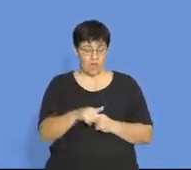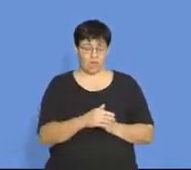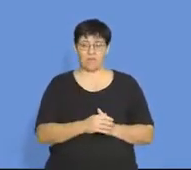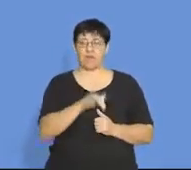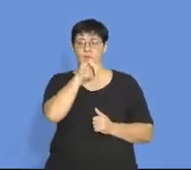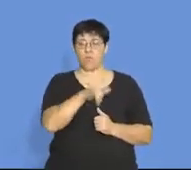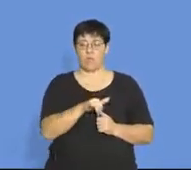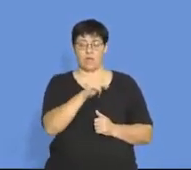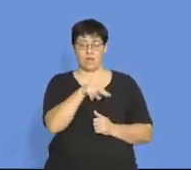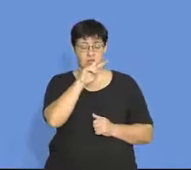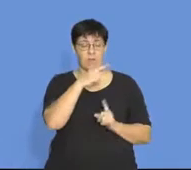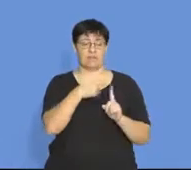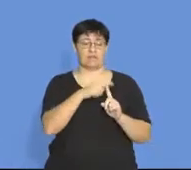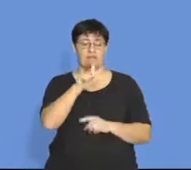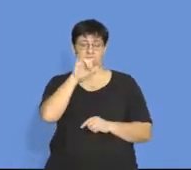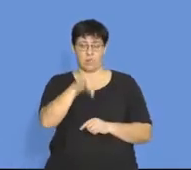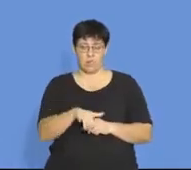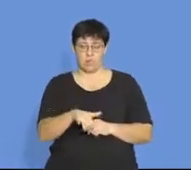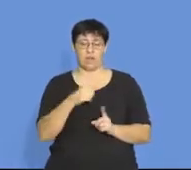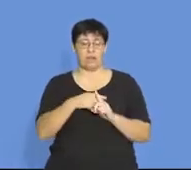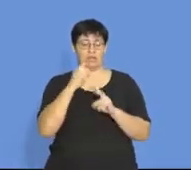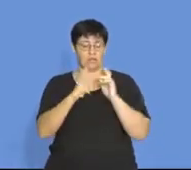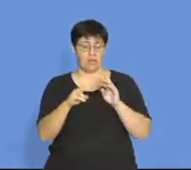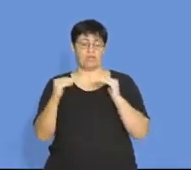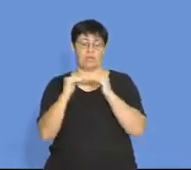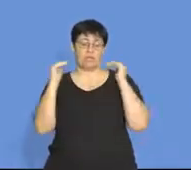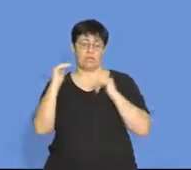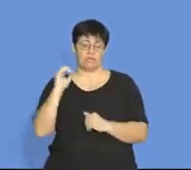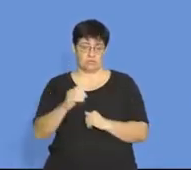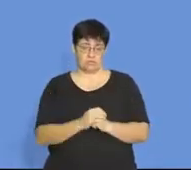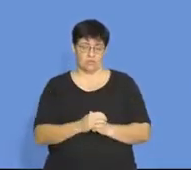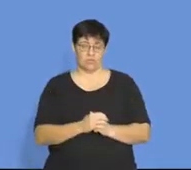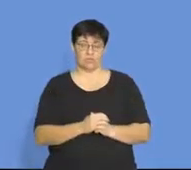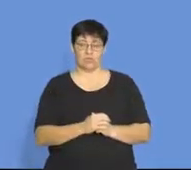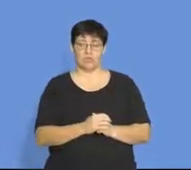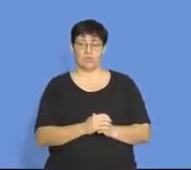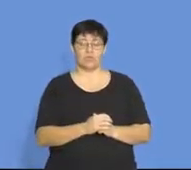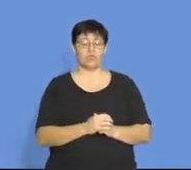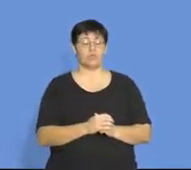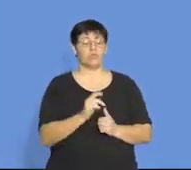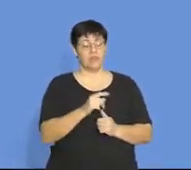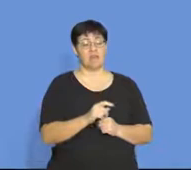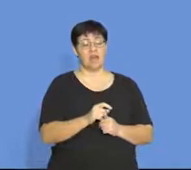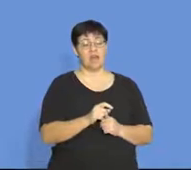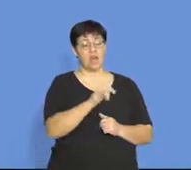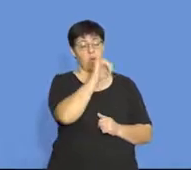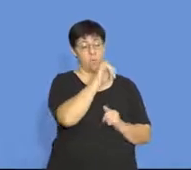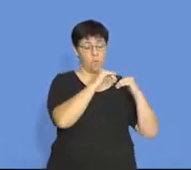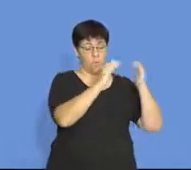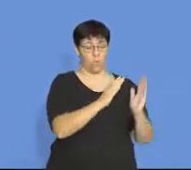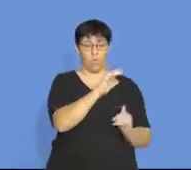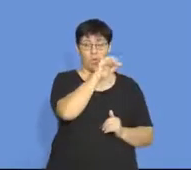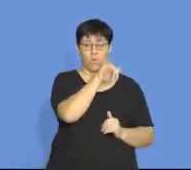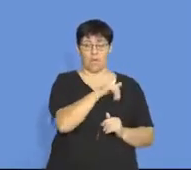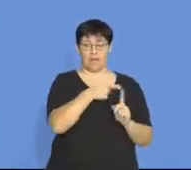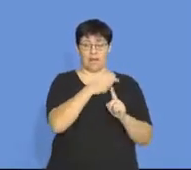plus 7y plus 12 equal to 0. My factors are going to be 3 and 4, which gives me